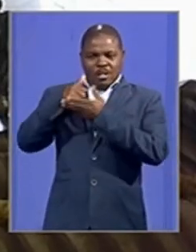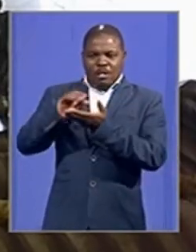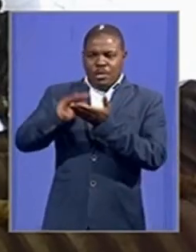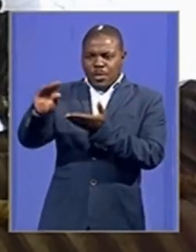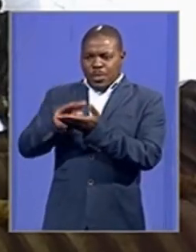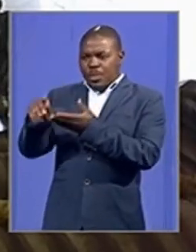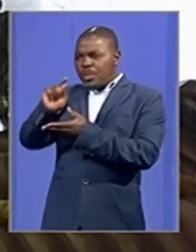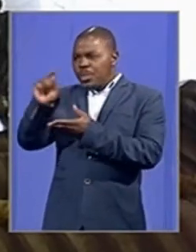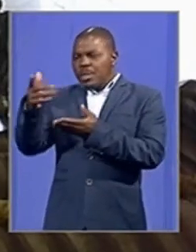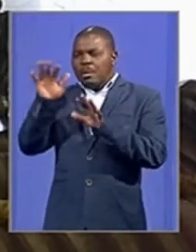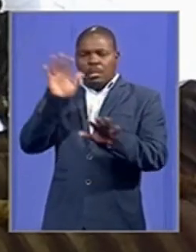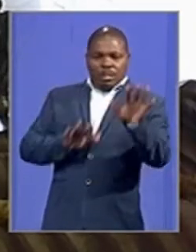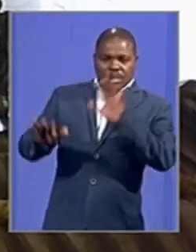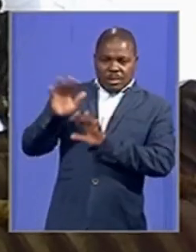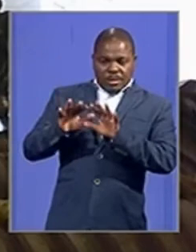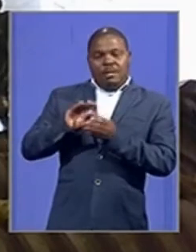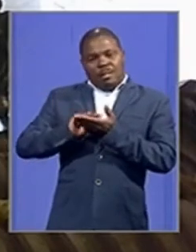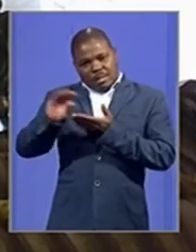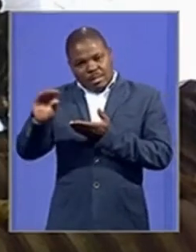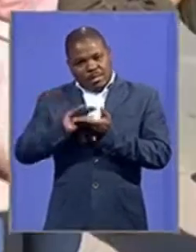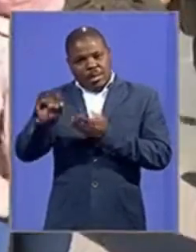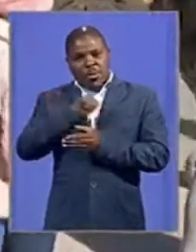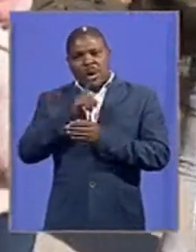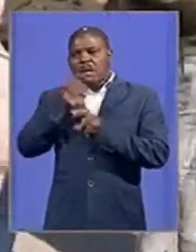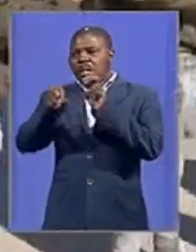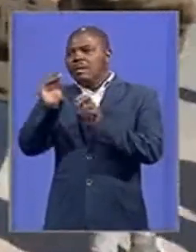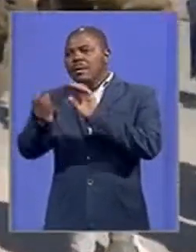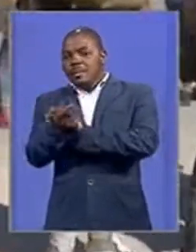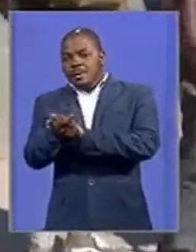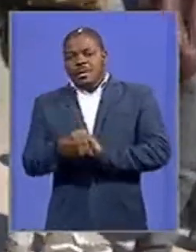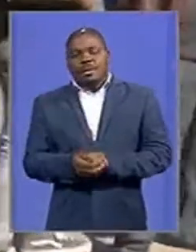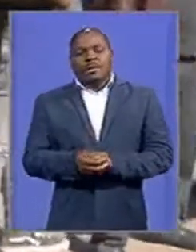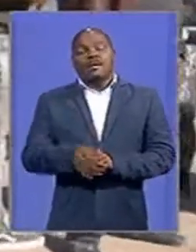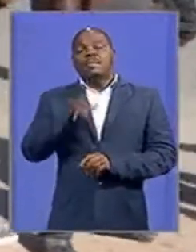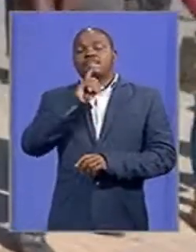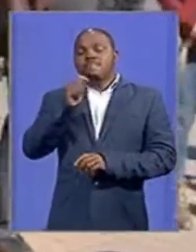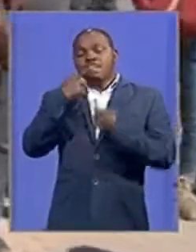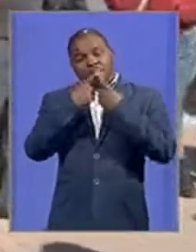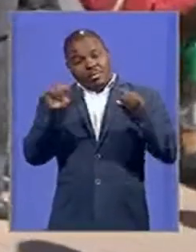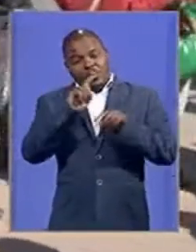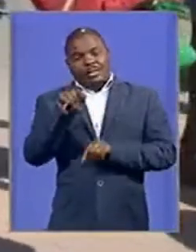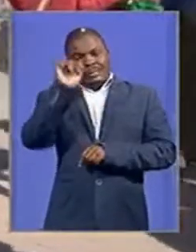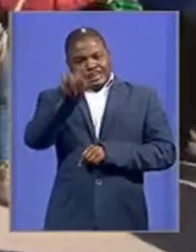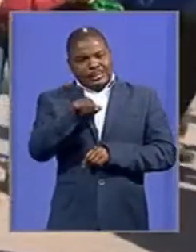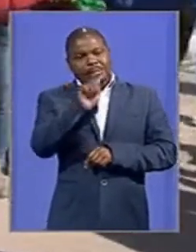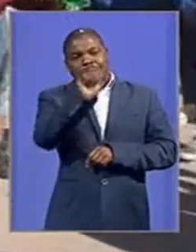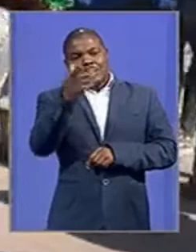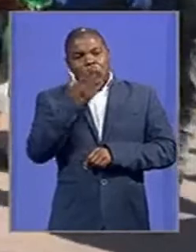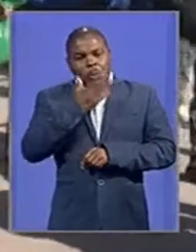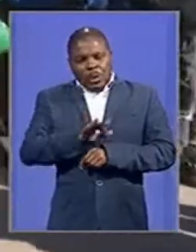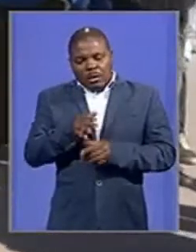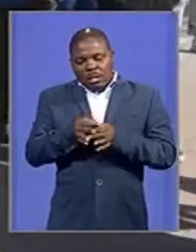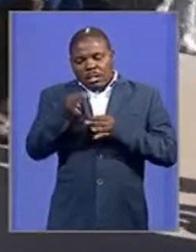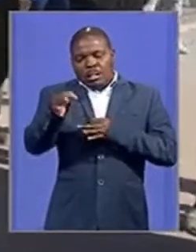to those that were affected by the unrest. Mboweni o ne a senola gore le fa ba matlotlo ba ne ba batlile katoloso ya dikgwedi